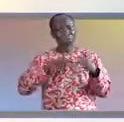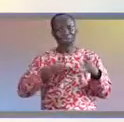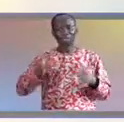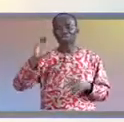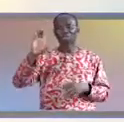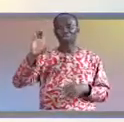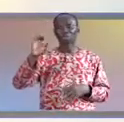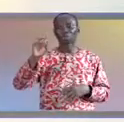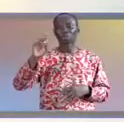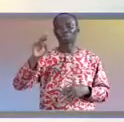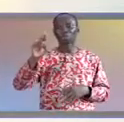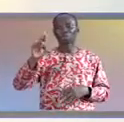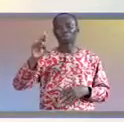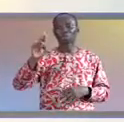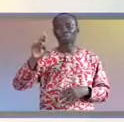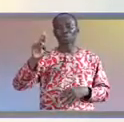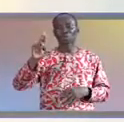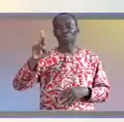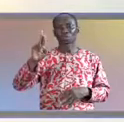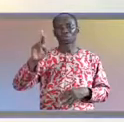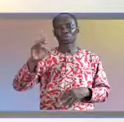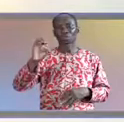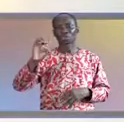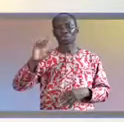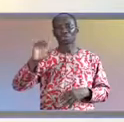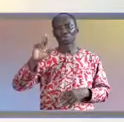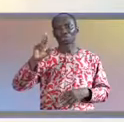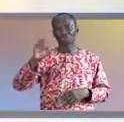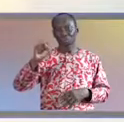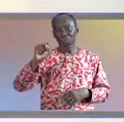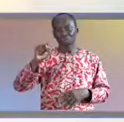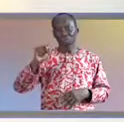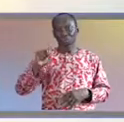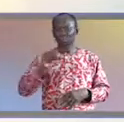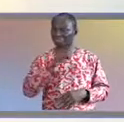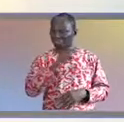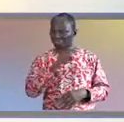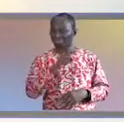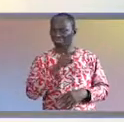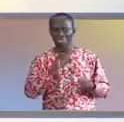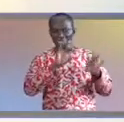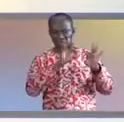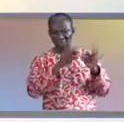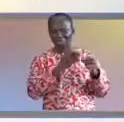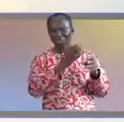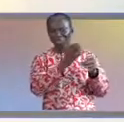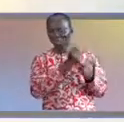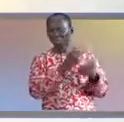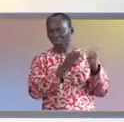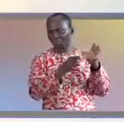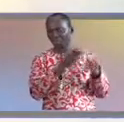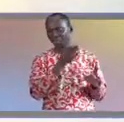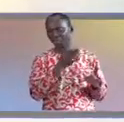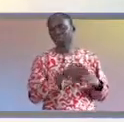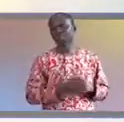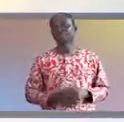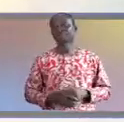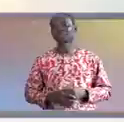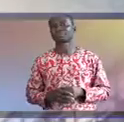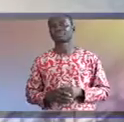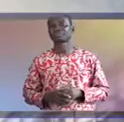Gentiles. Na nyeye huni se, hum krum krum esubo no. Anu amajo wa laisha hum kum